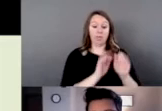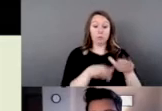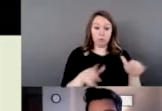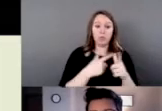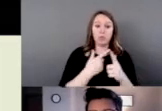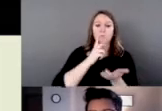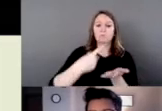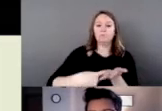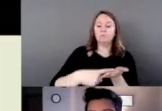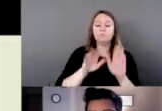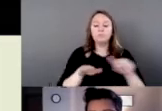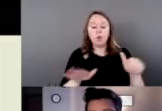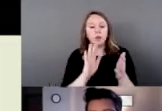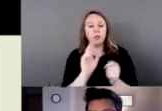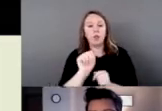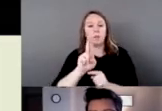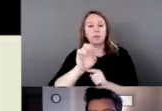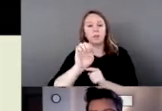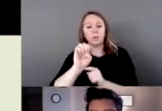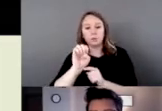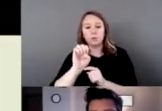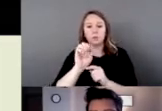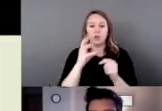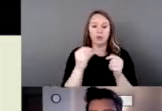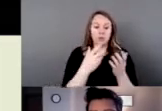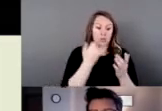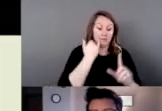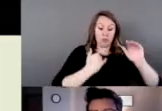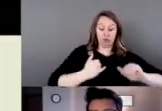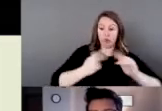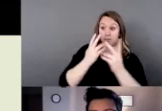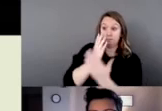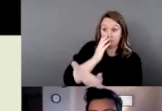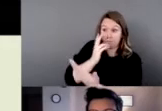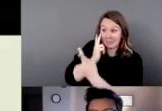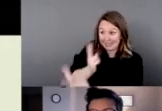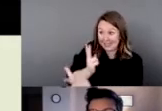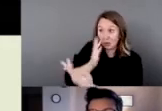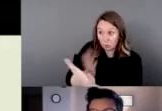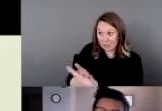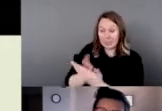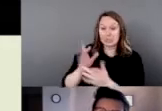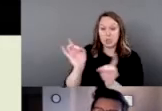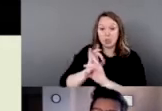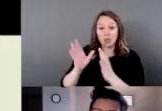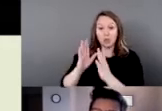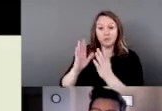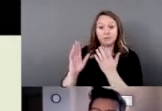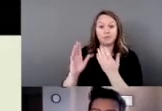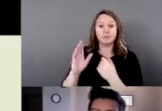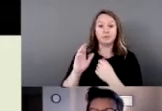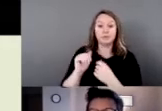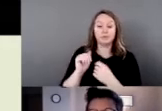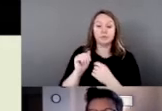abuse stats and what happens if a child witnesses abuse. Again, this was covered a lot in Lenny Hay's presentation